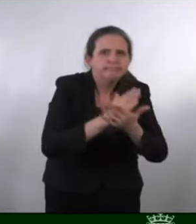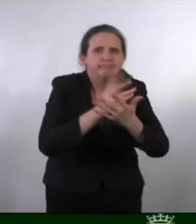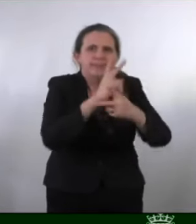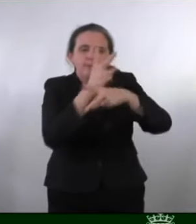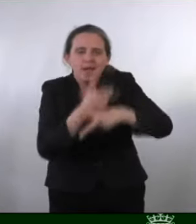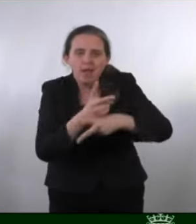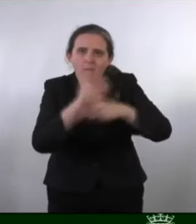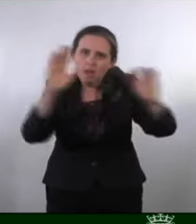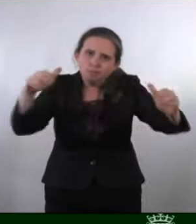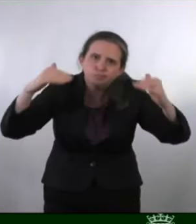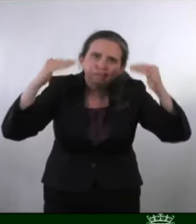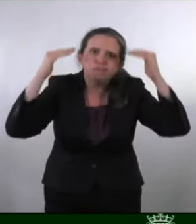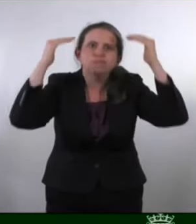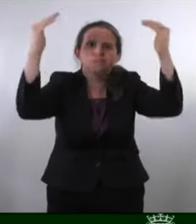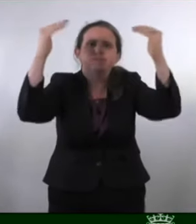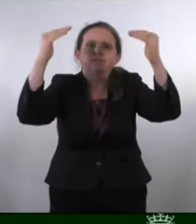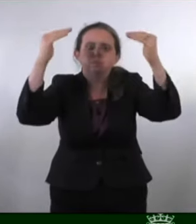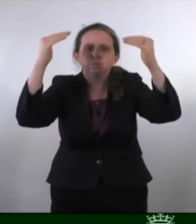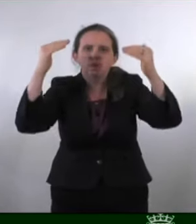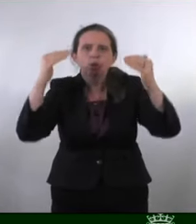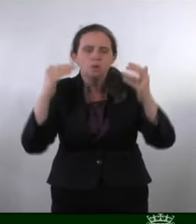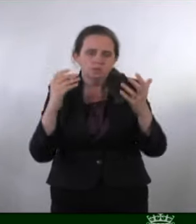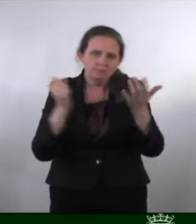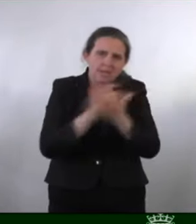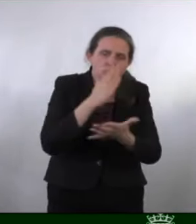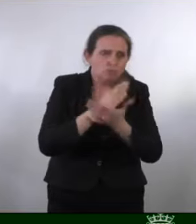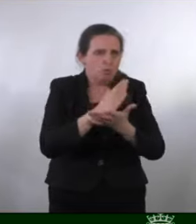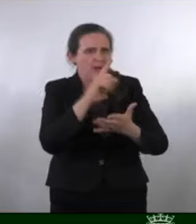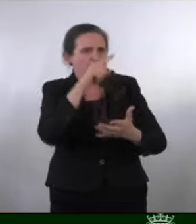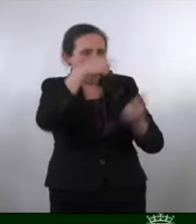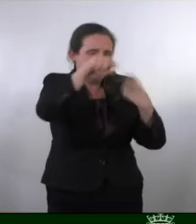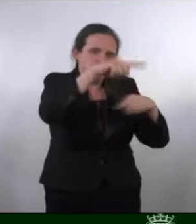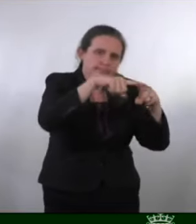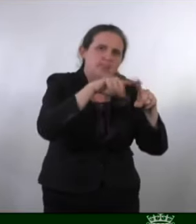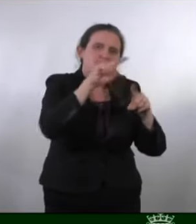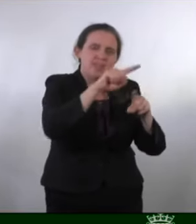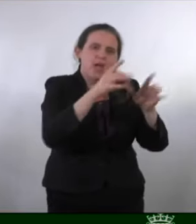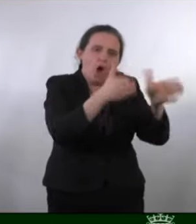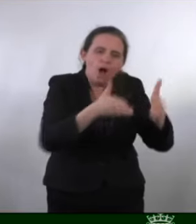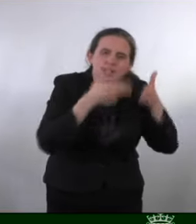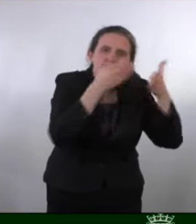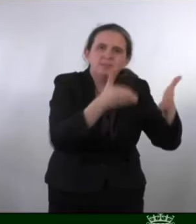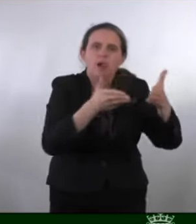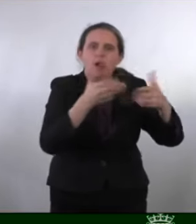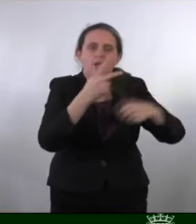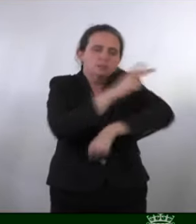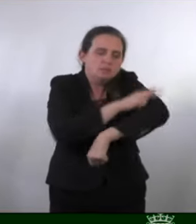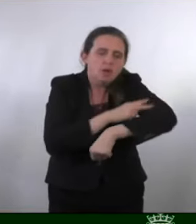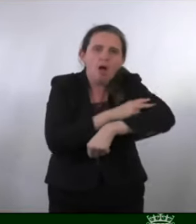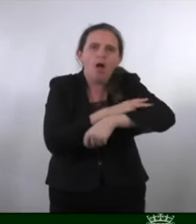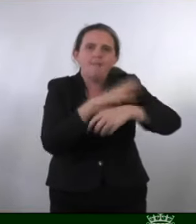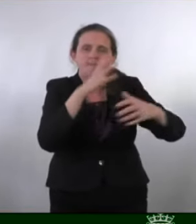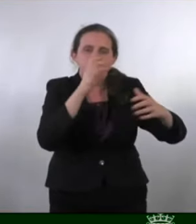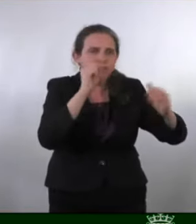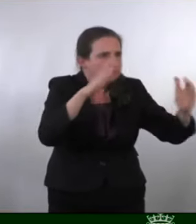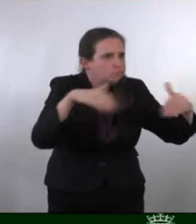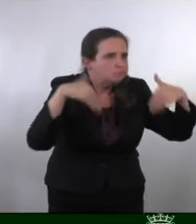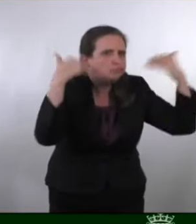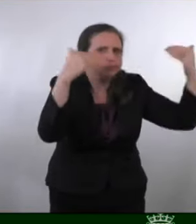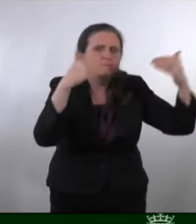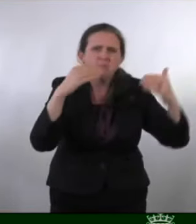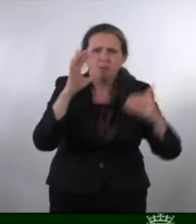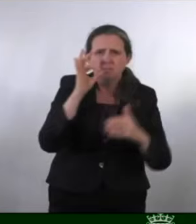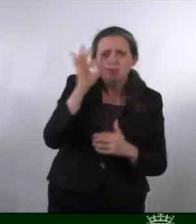honourable friend reassure Dr Alistair Adey at the Tarpley Health Centre that additional support will be made available to